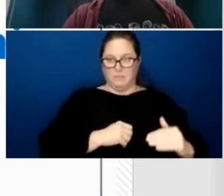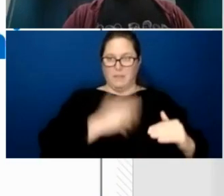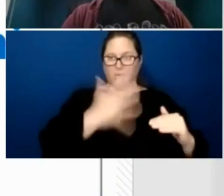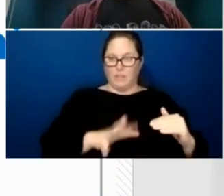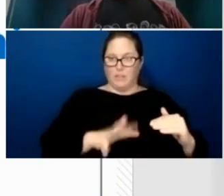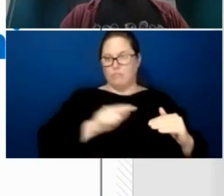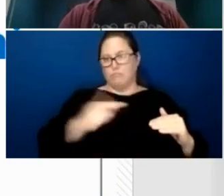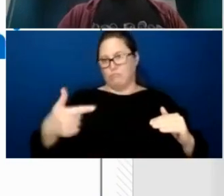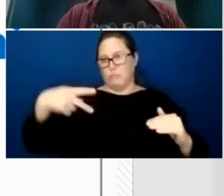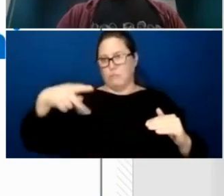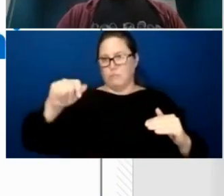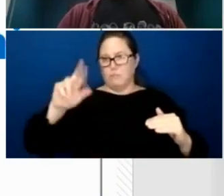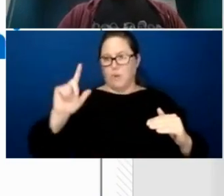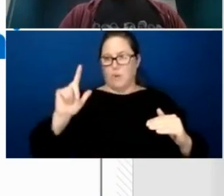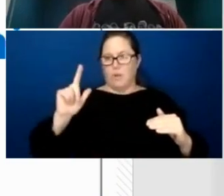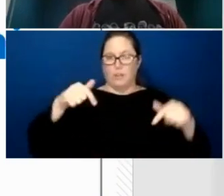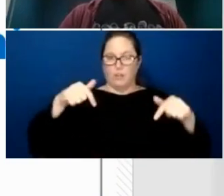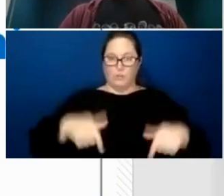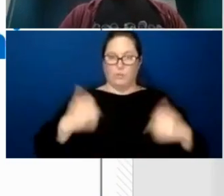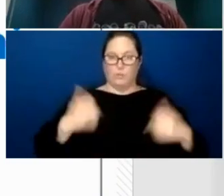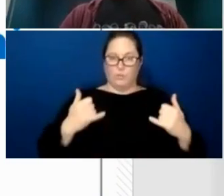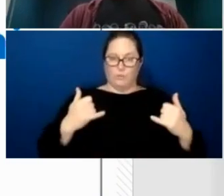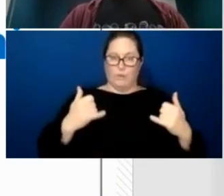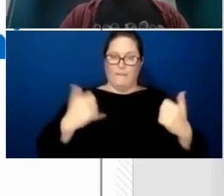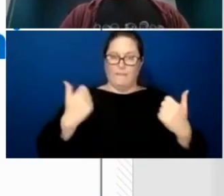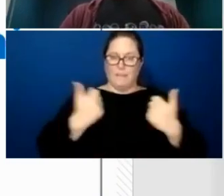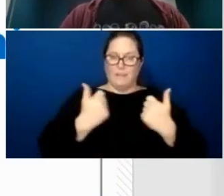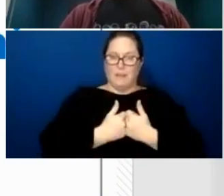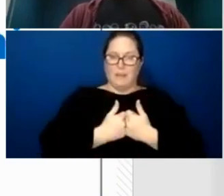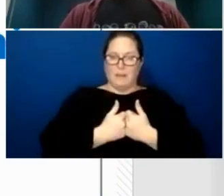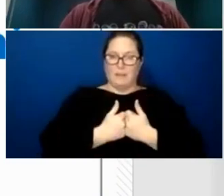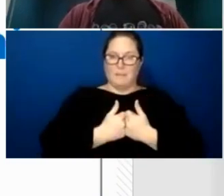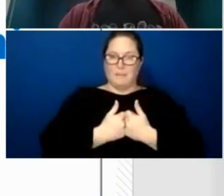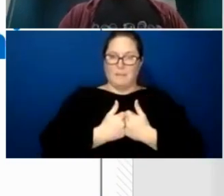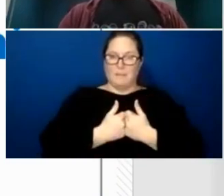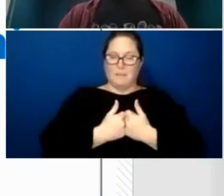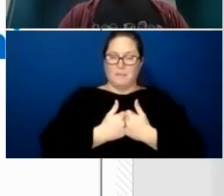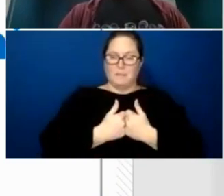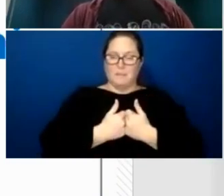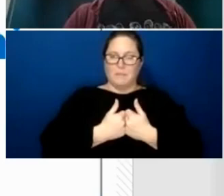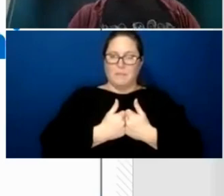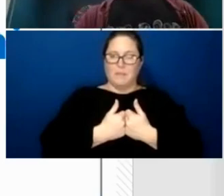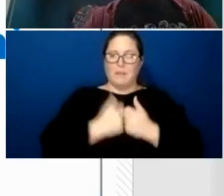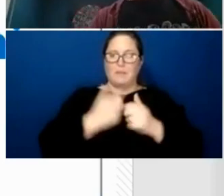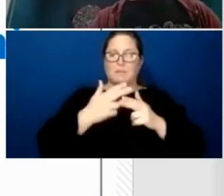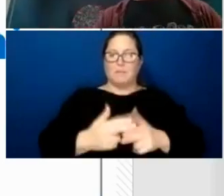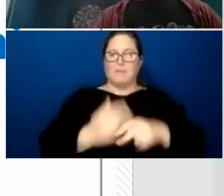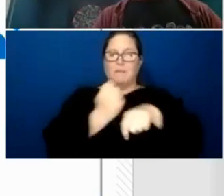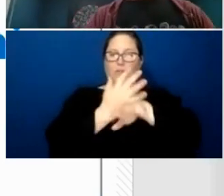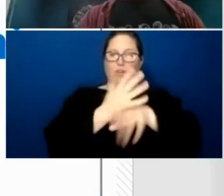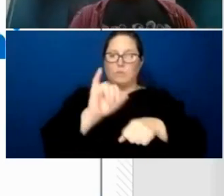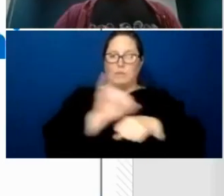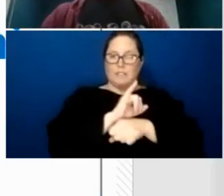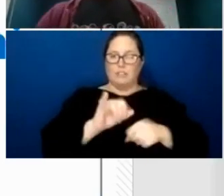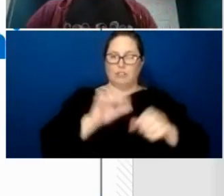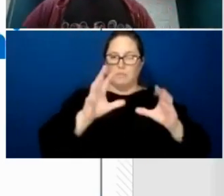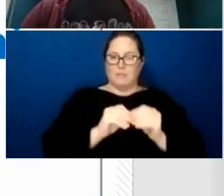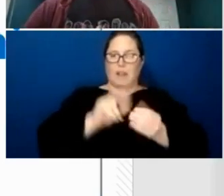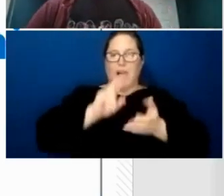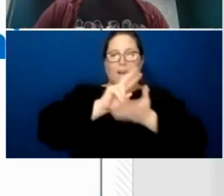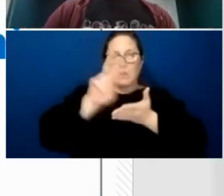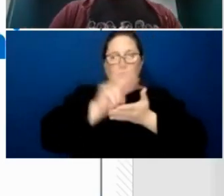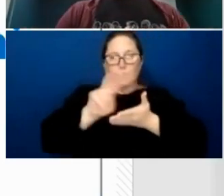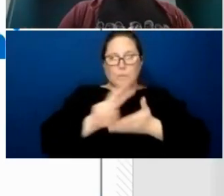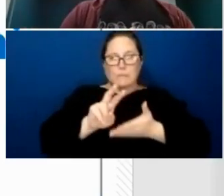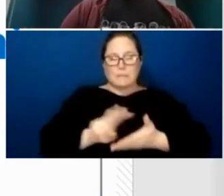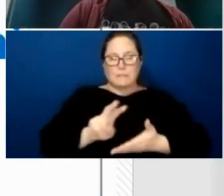here today for our session on video games, and we do our virtual internship series every 2 weeks. And